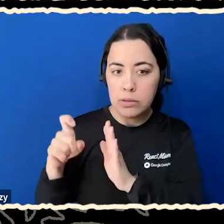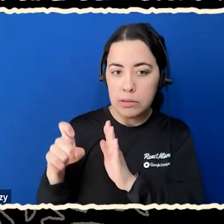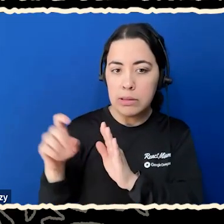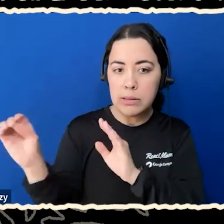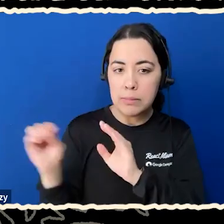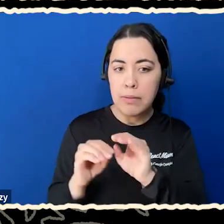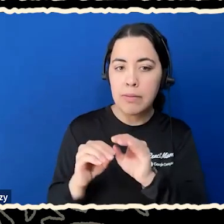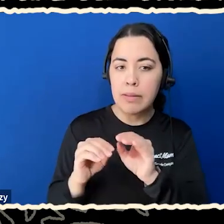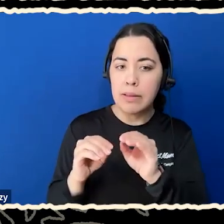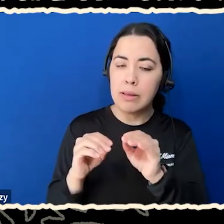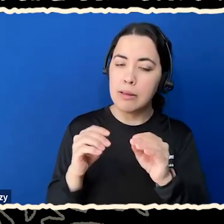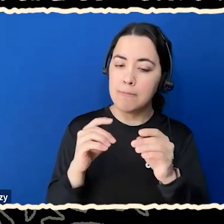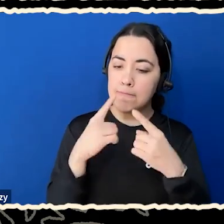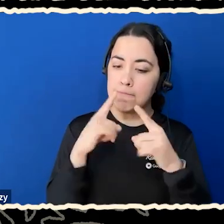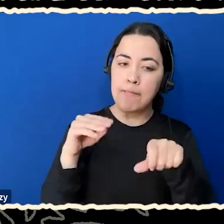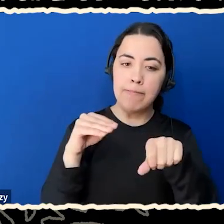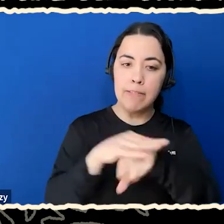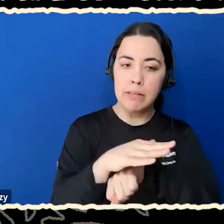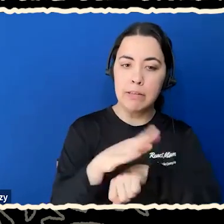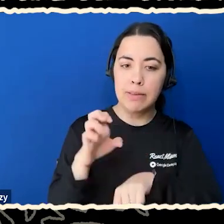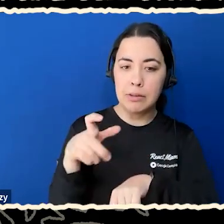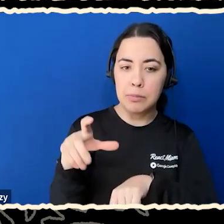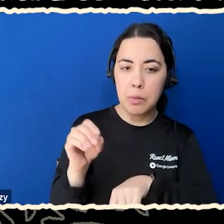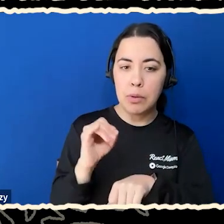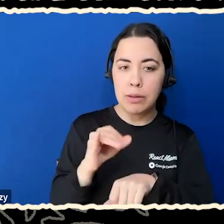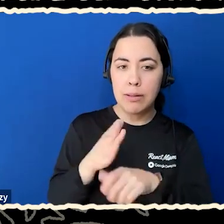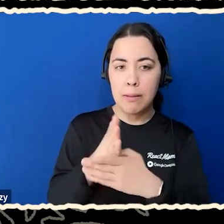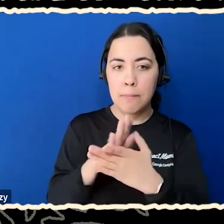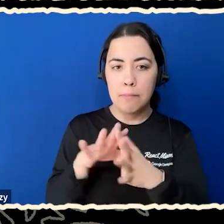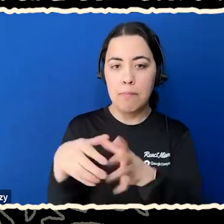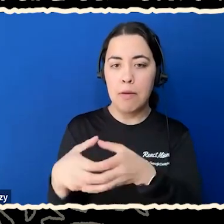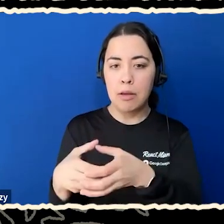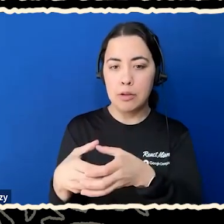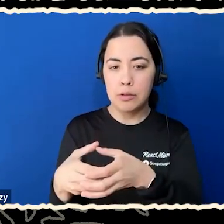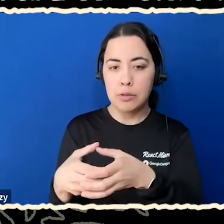the semi-fat, now semi-fat AAR.